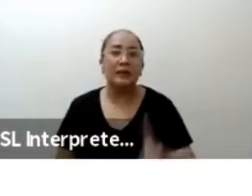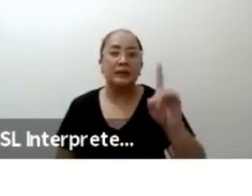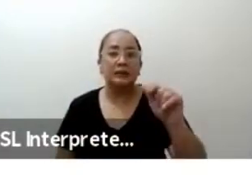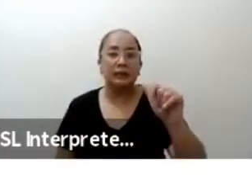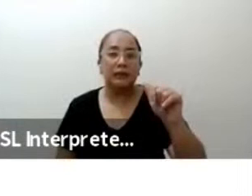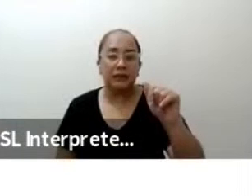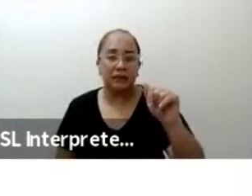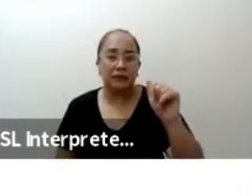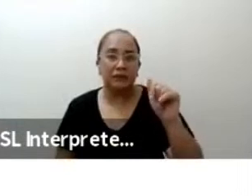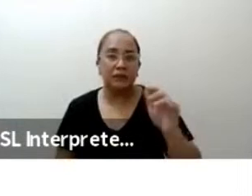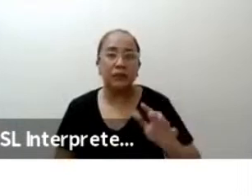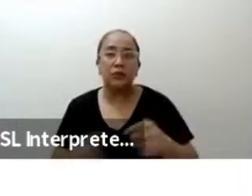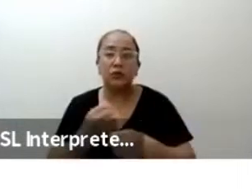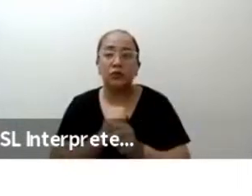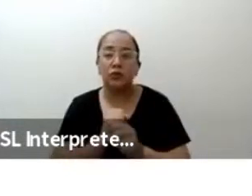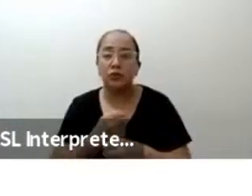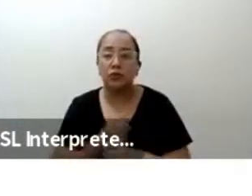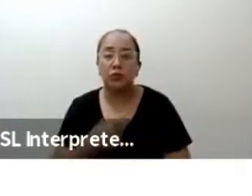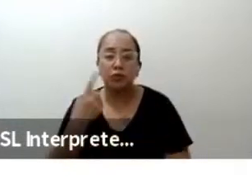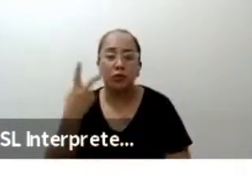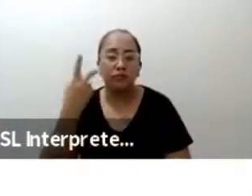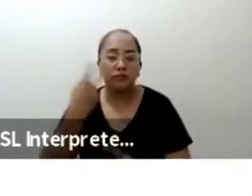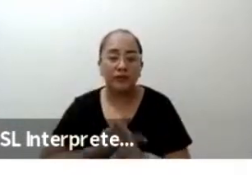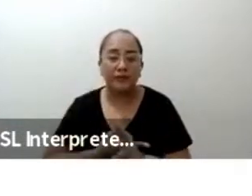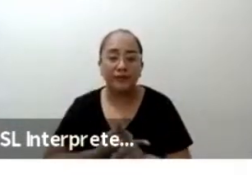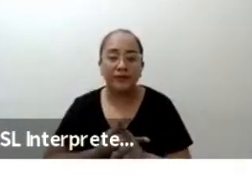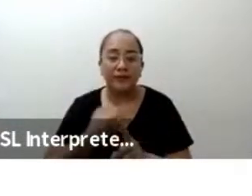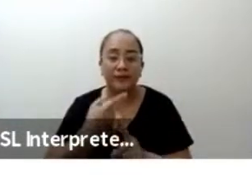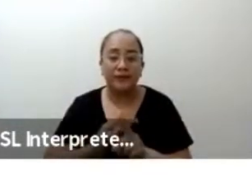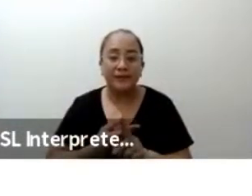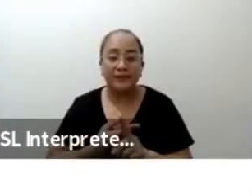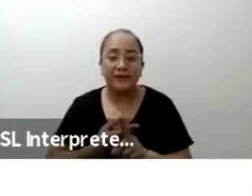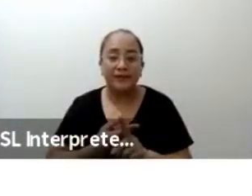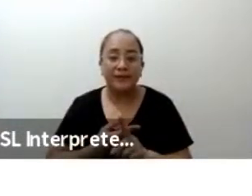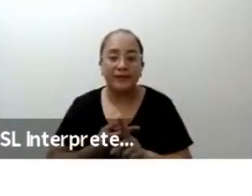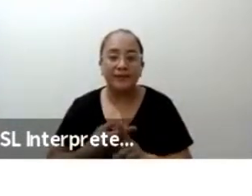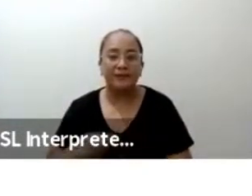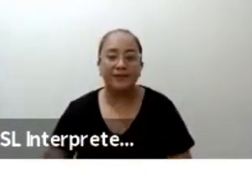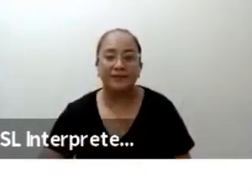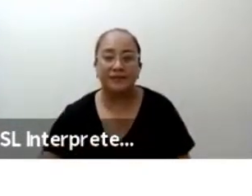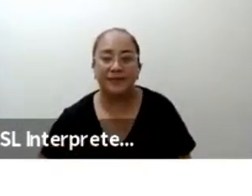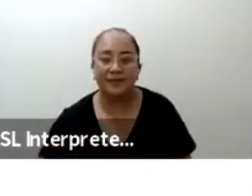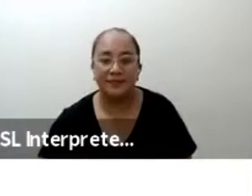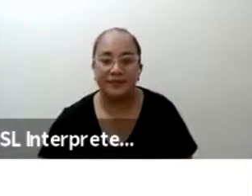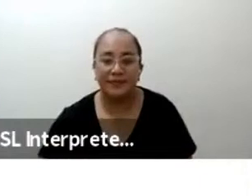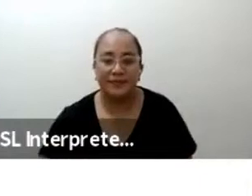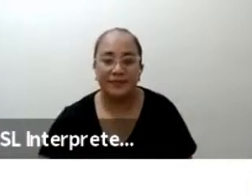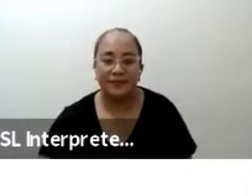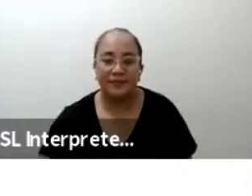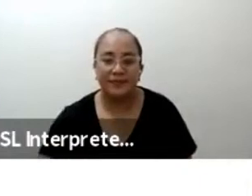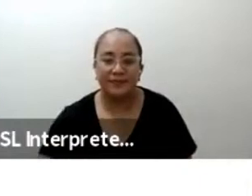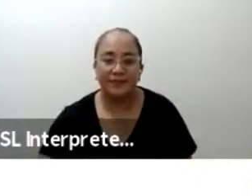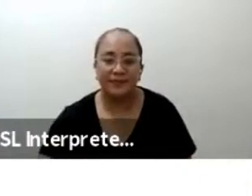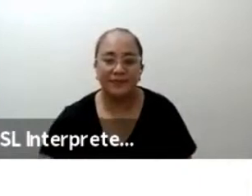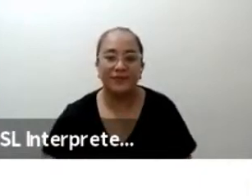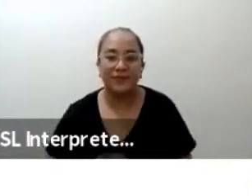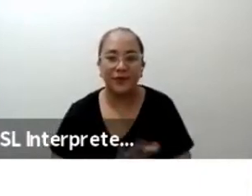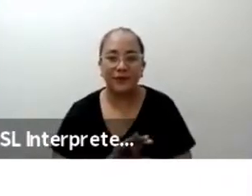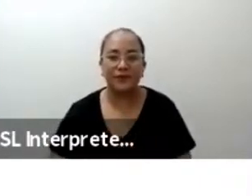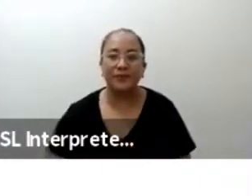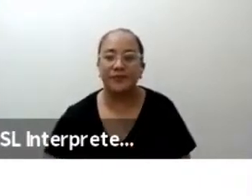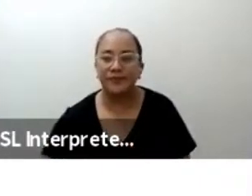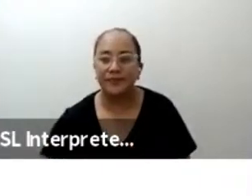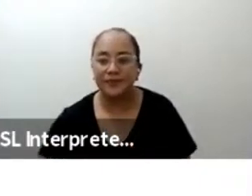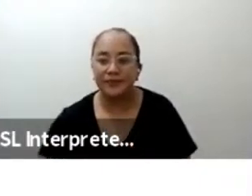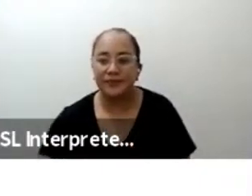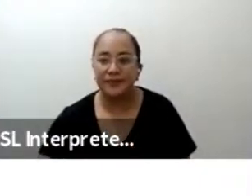actually created over months when they had to build the information system for COVID. And then, of course,